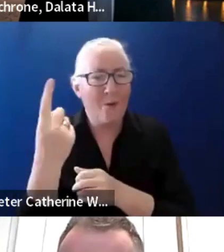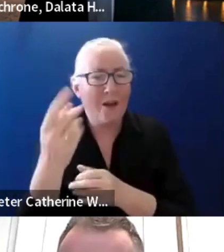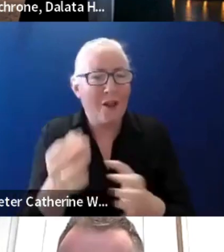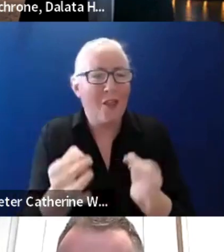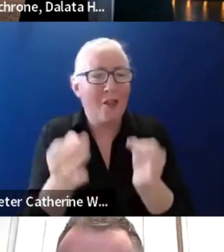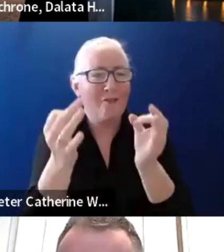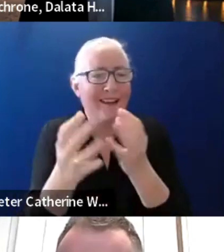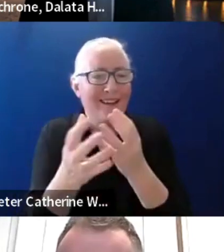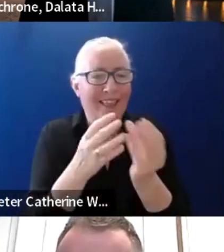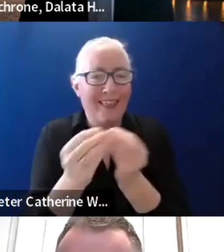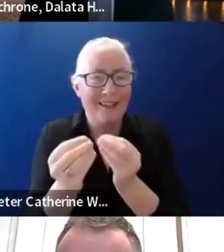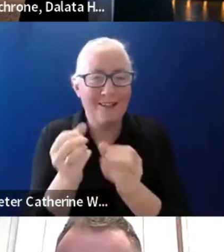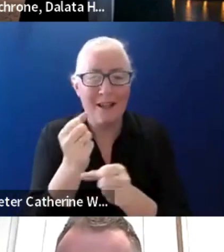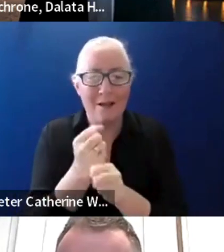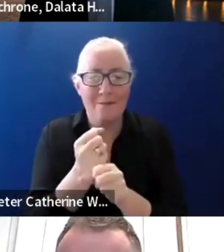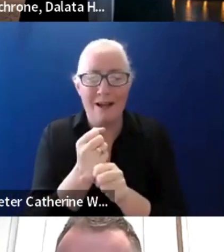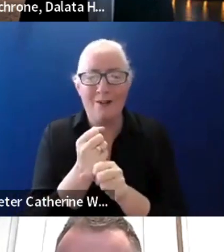suppose, about